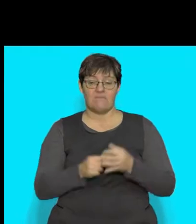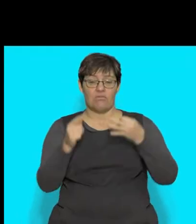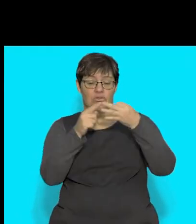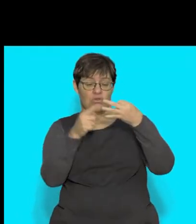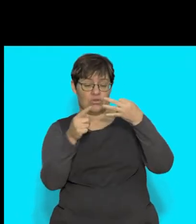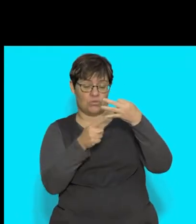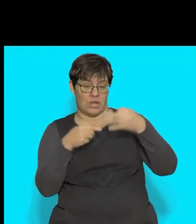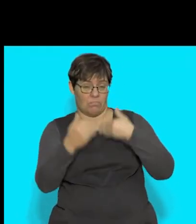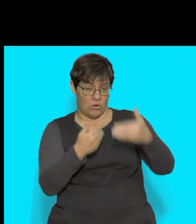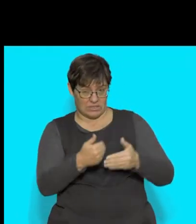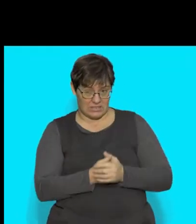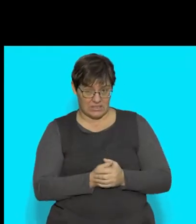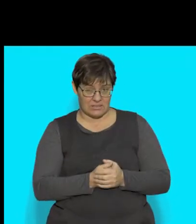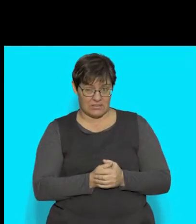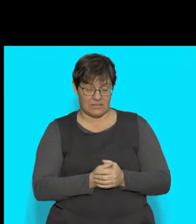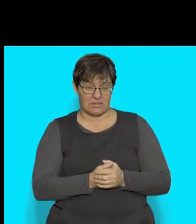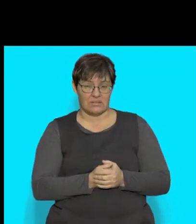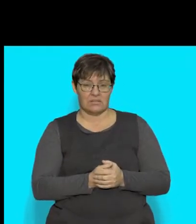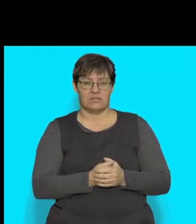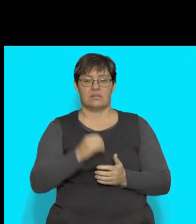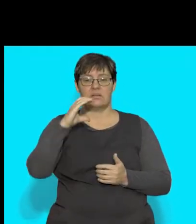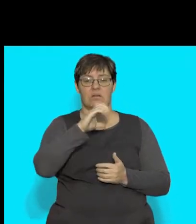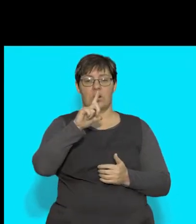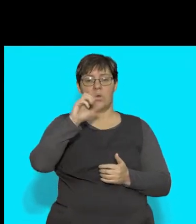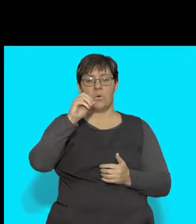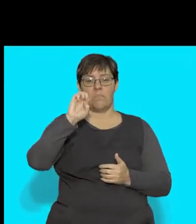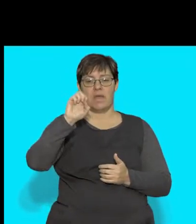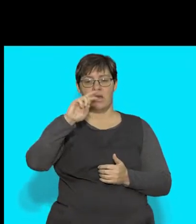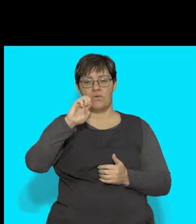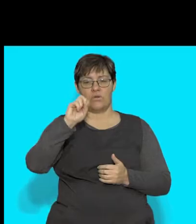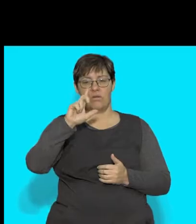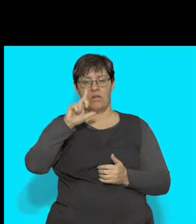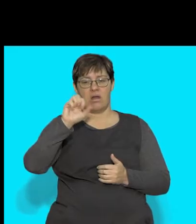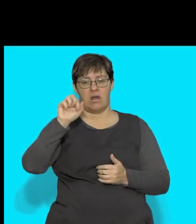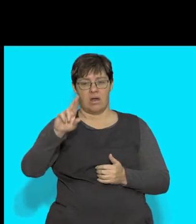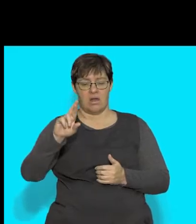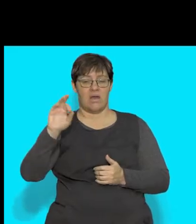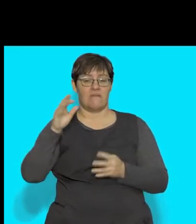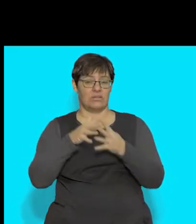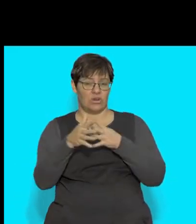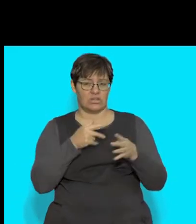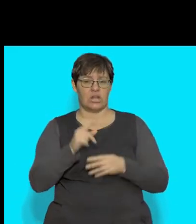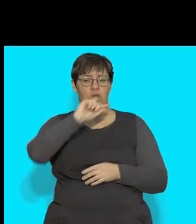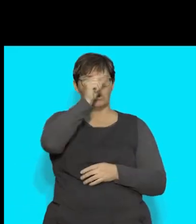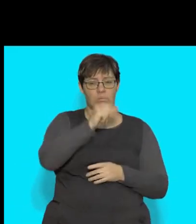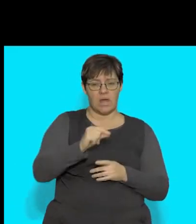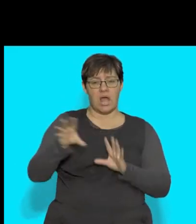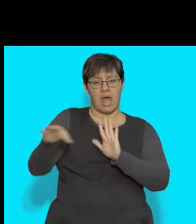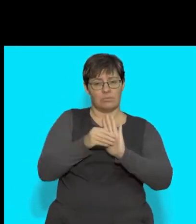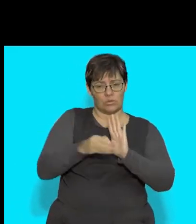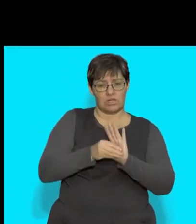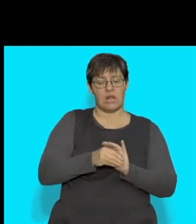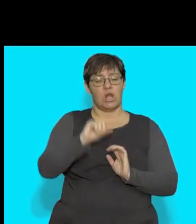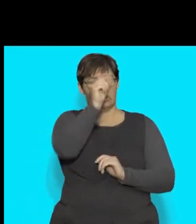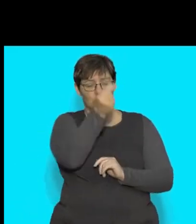There are three processes in this whole process: glomerular filtration, tubular reabsorption, and